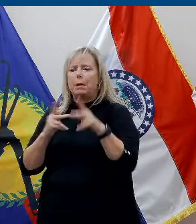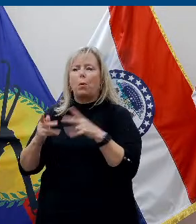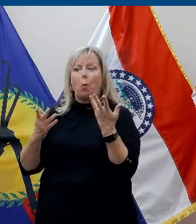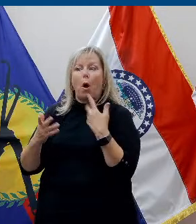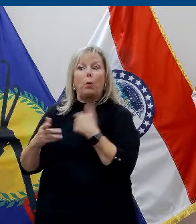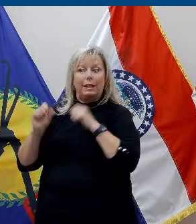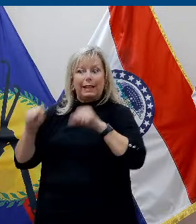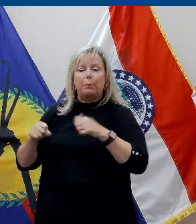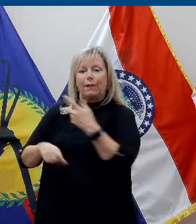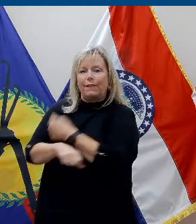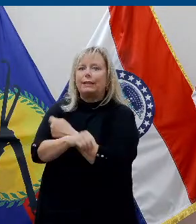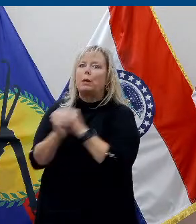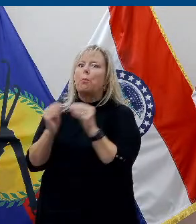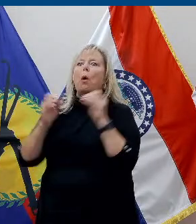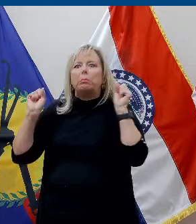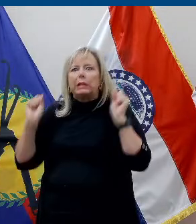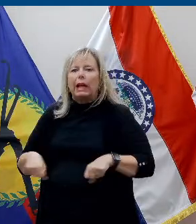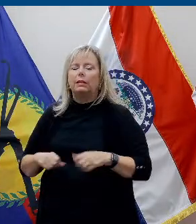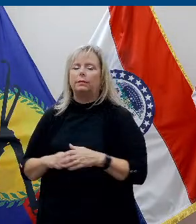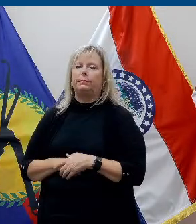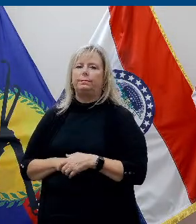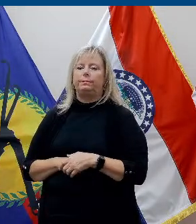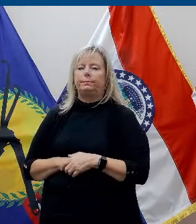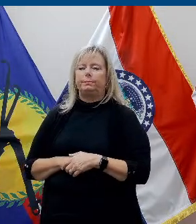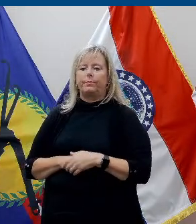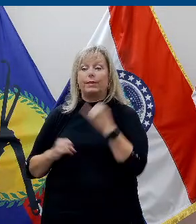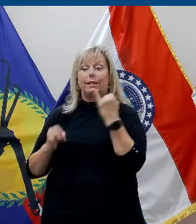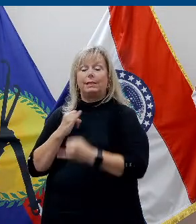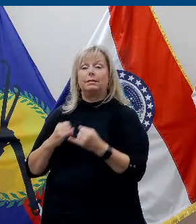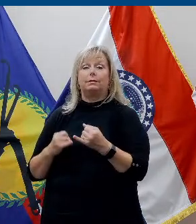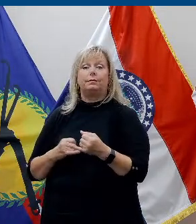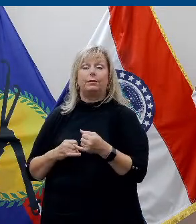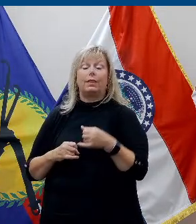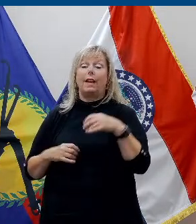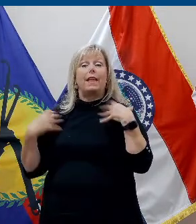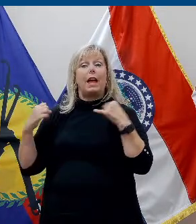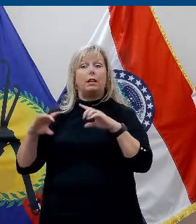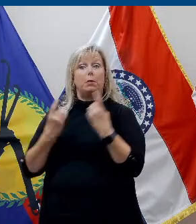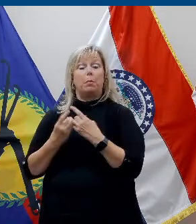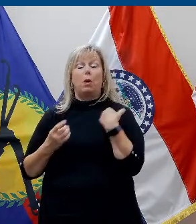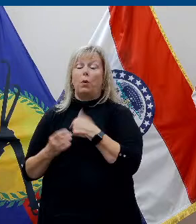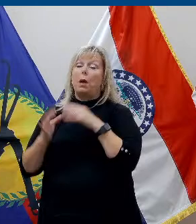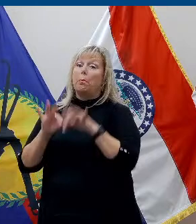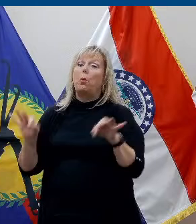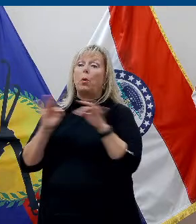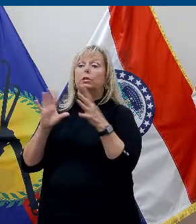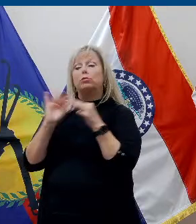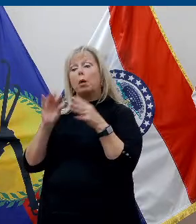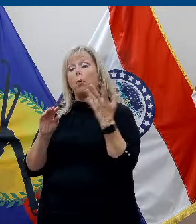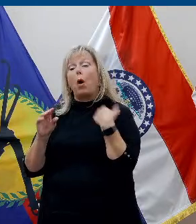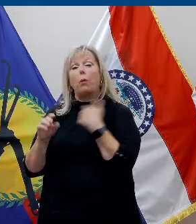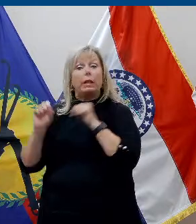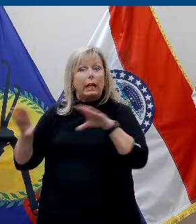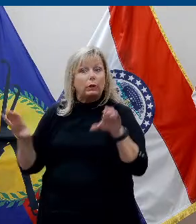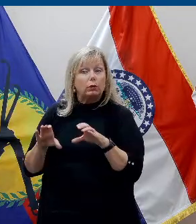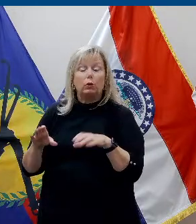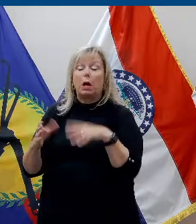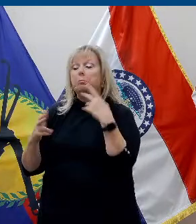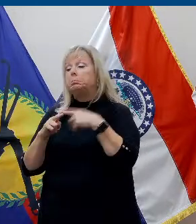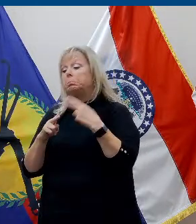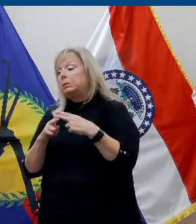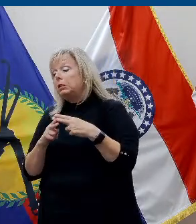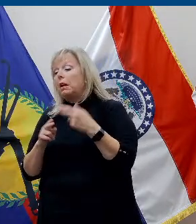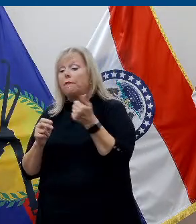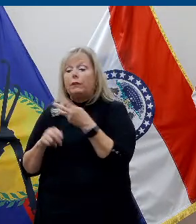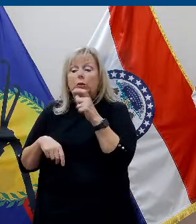doing. Finally, we're the health department. It's very important that we talk about what we can do. I've mentioned it a few times in